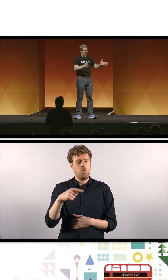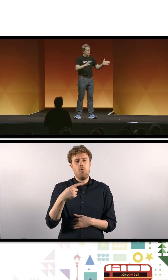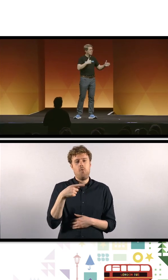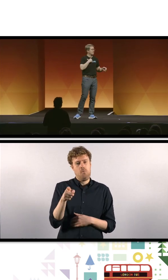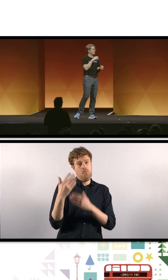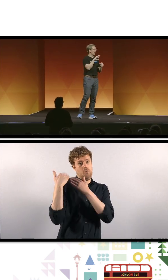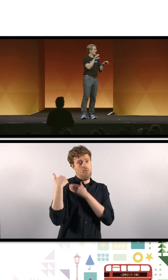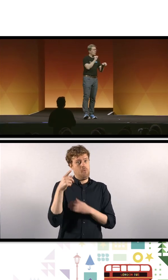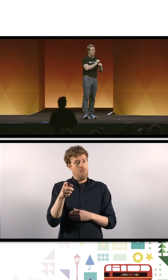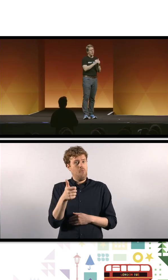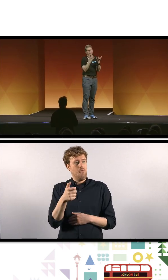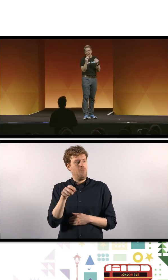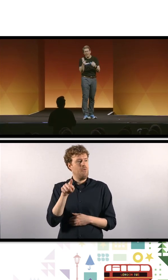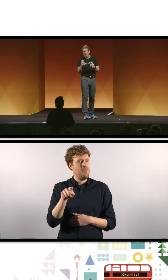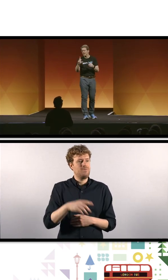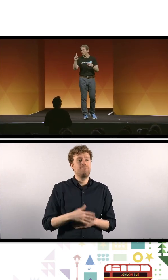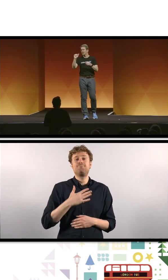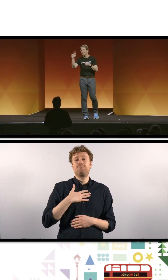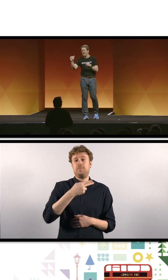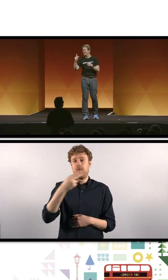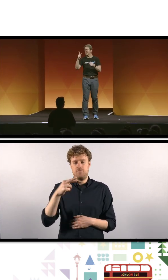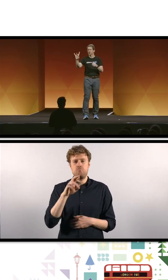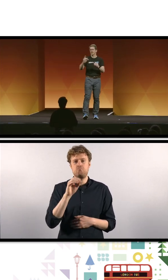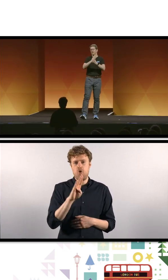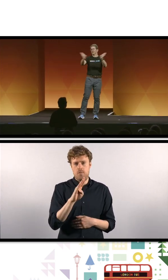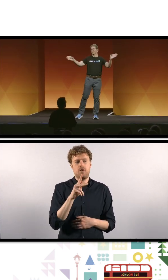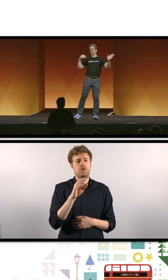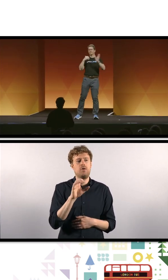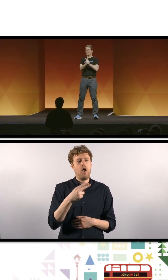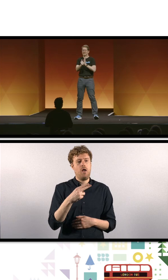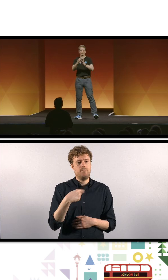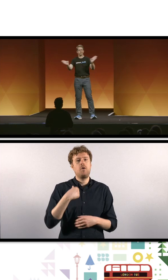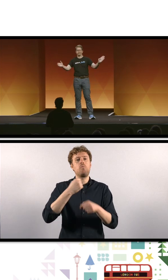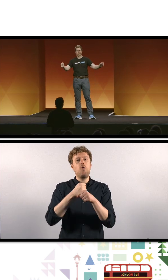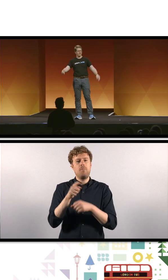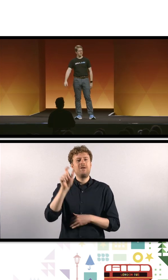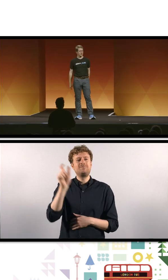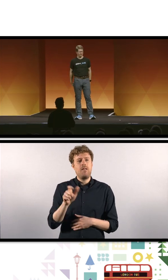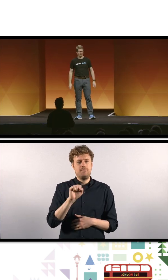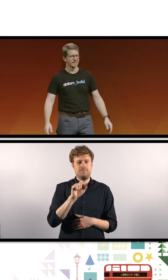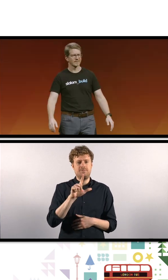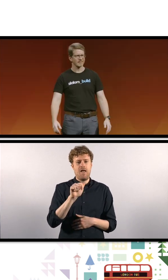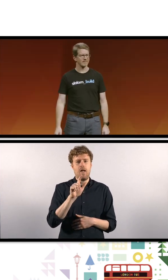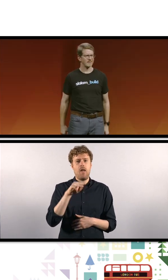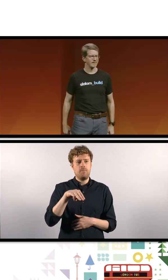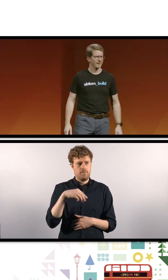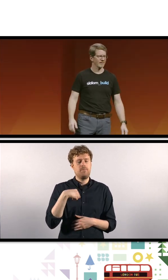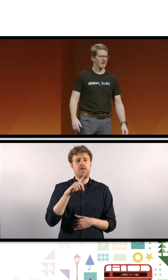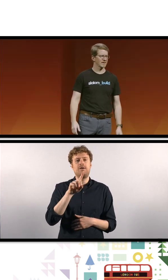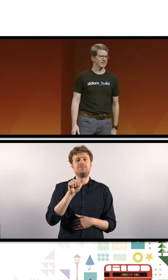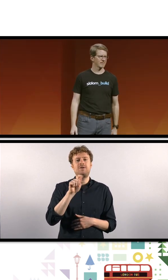use American Sign Language. I work with software, data, Kubernetes, you name it, the whole